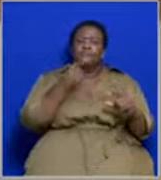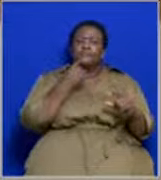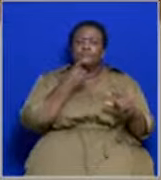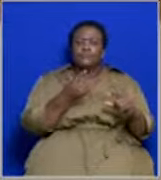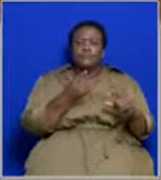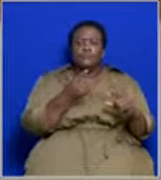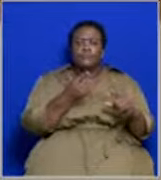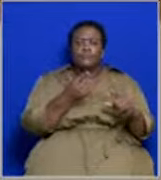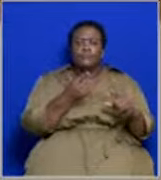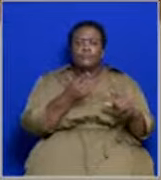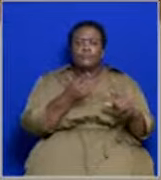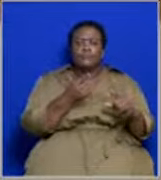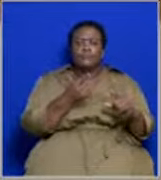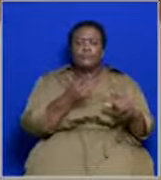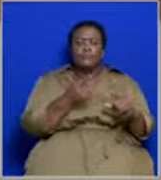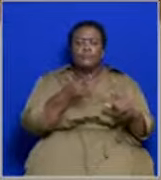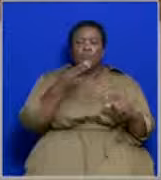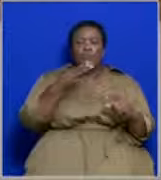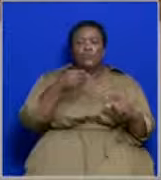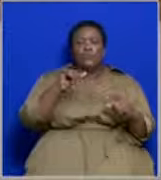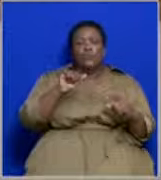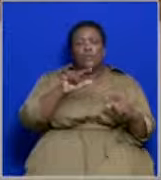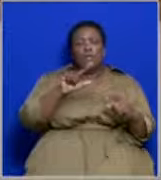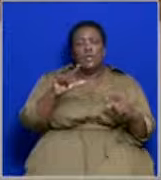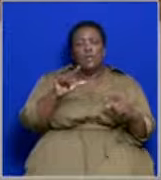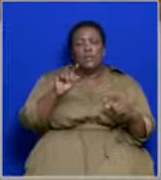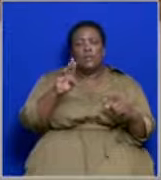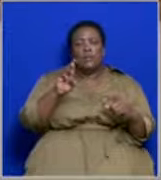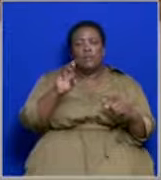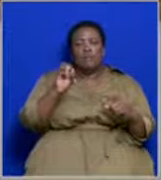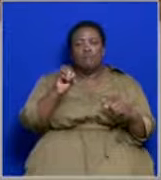Hillbrow CAS